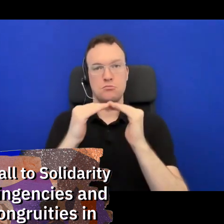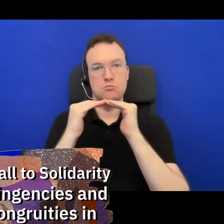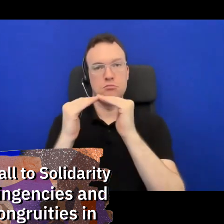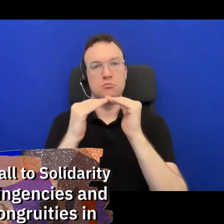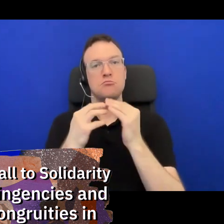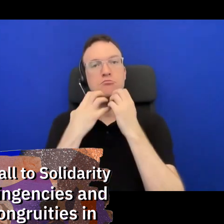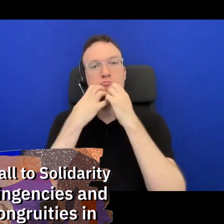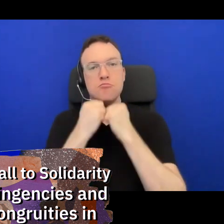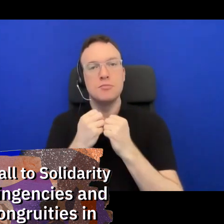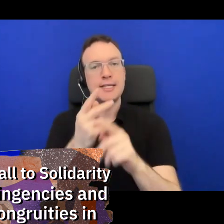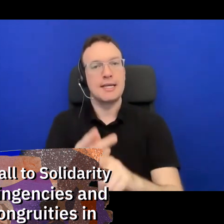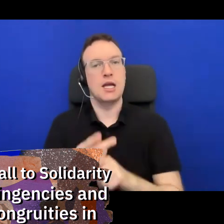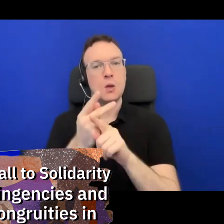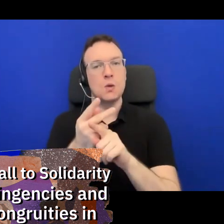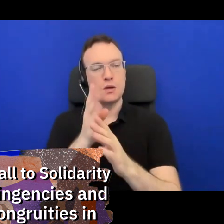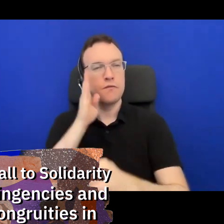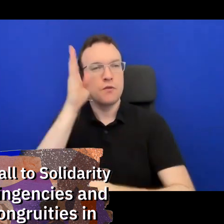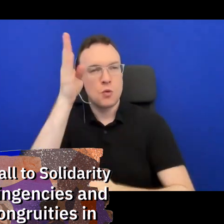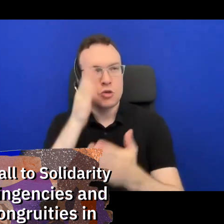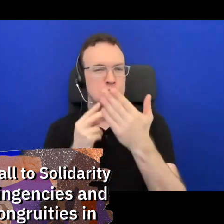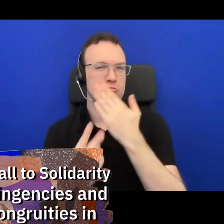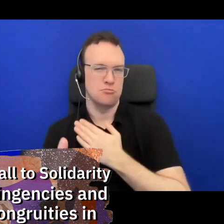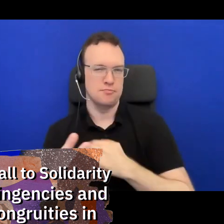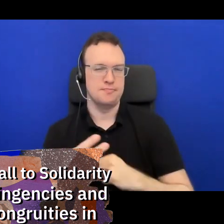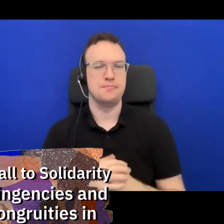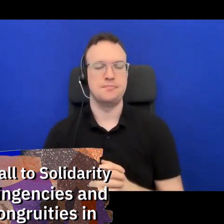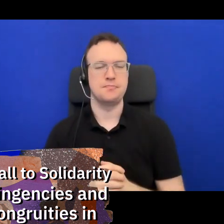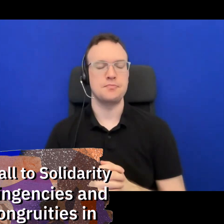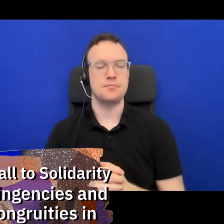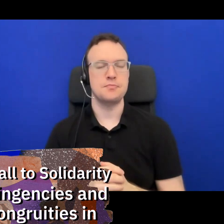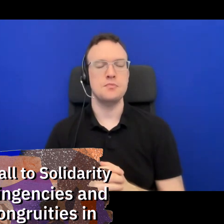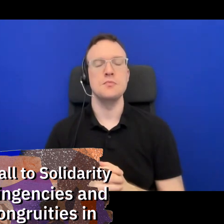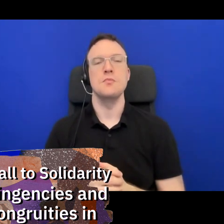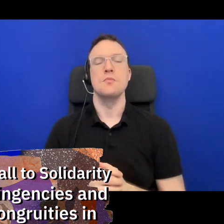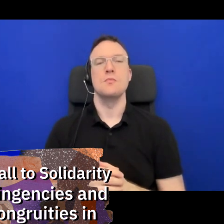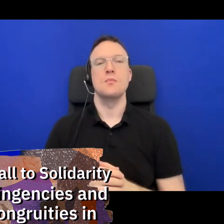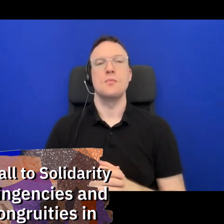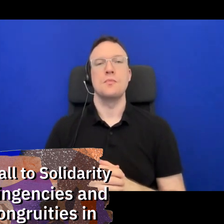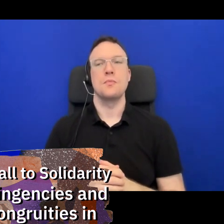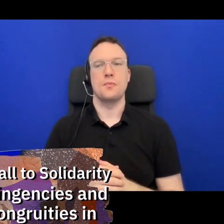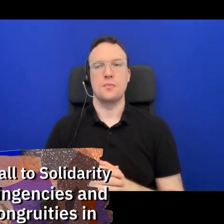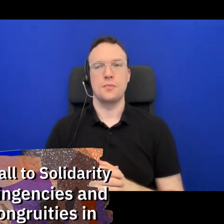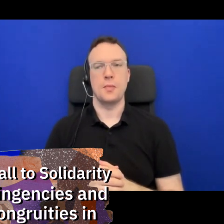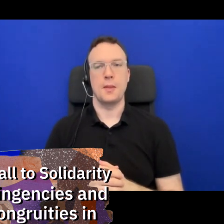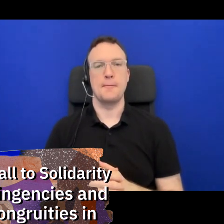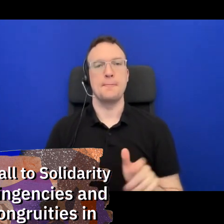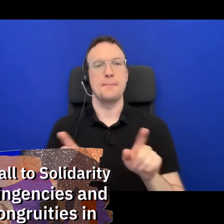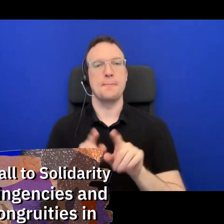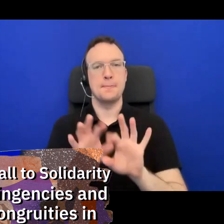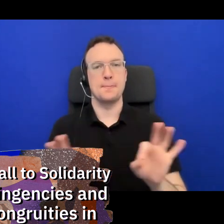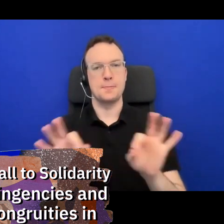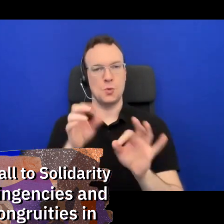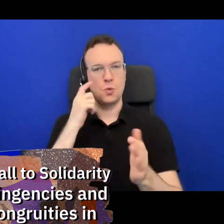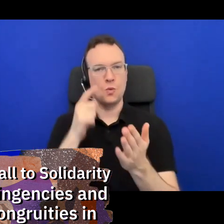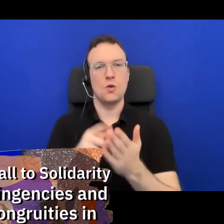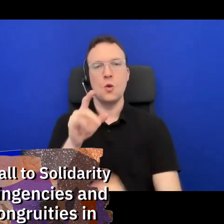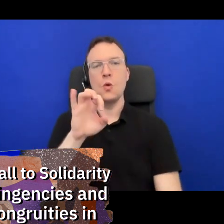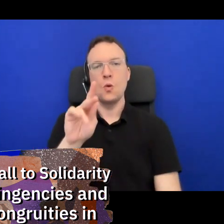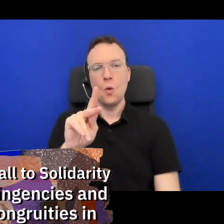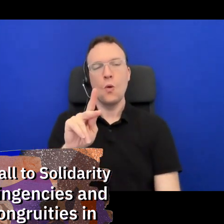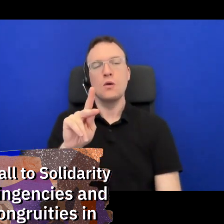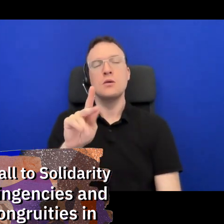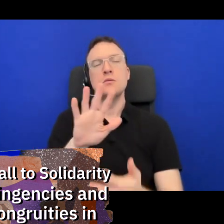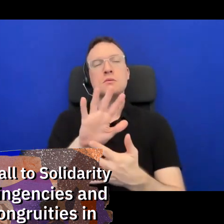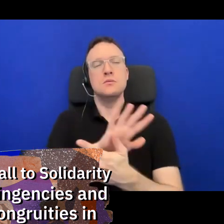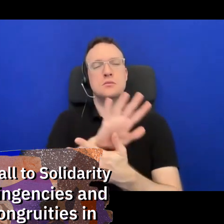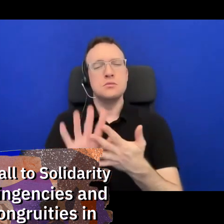caring futures. I also want to acknowledge that there are a number of institutional initiatives that surround Inclusion